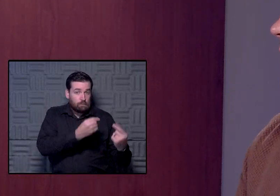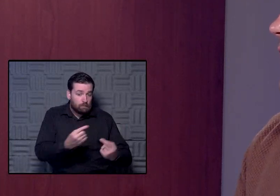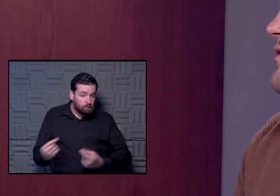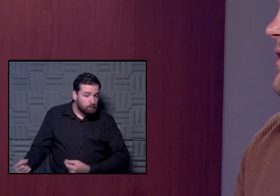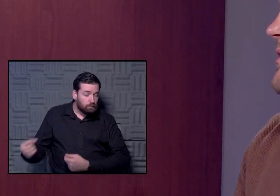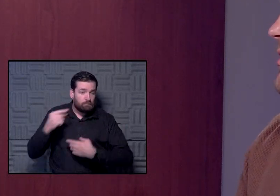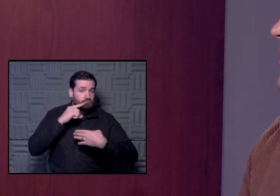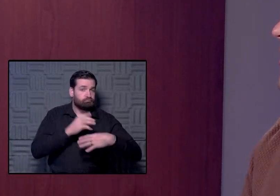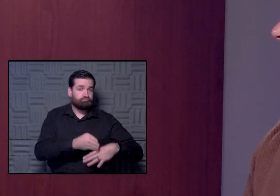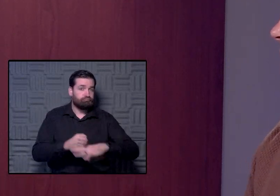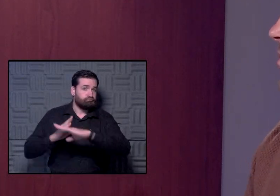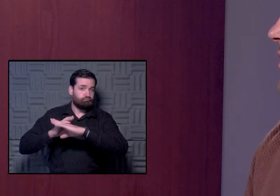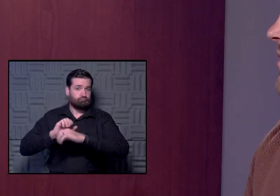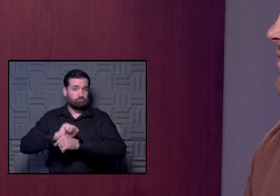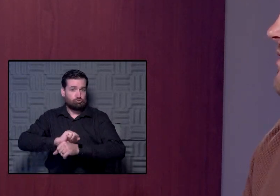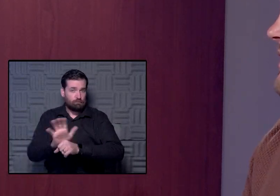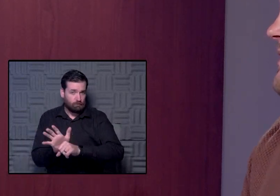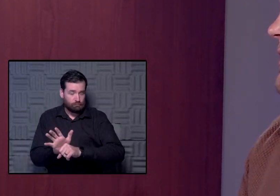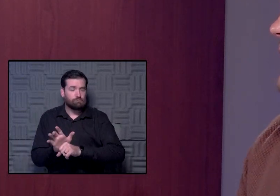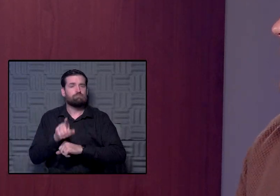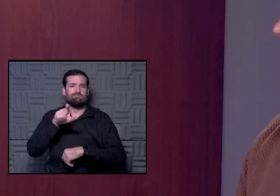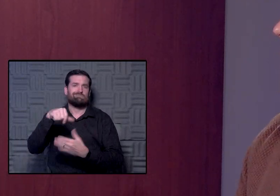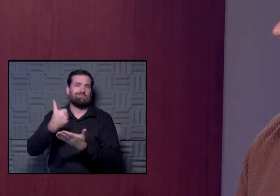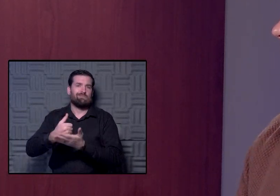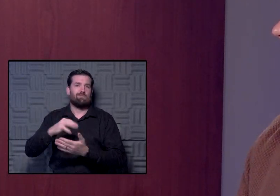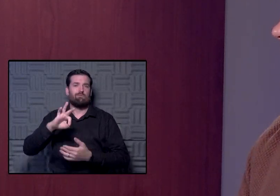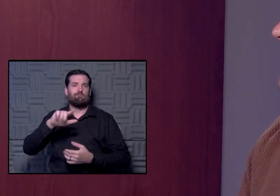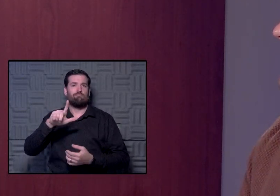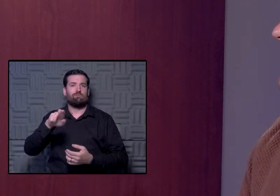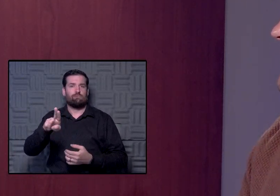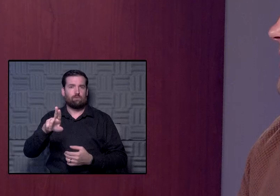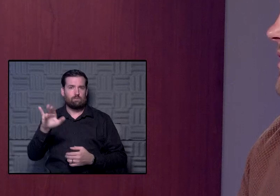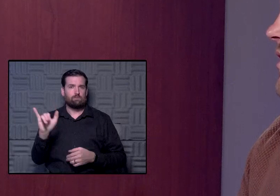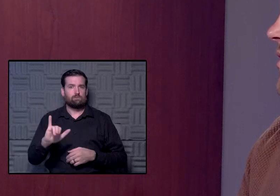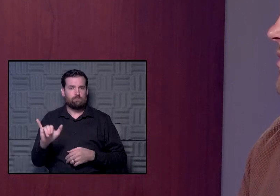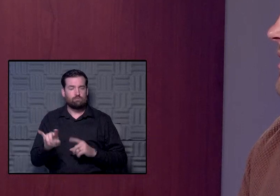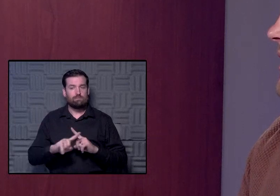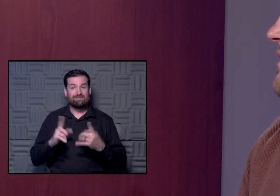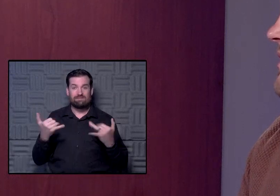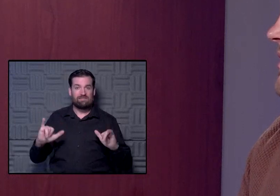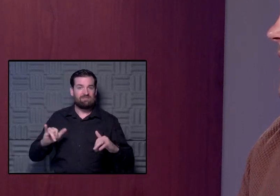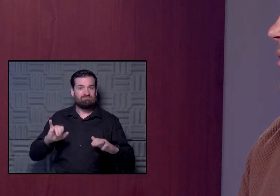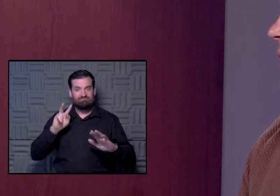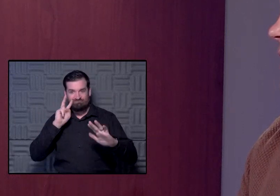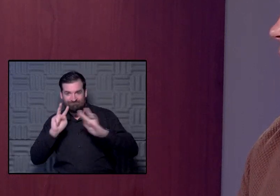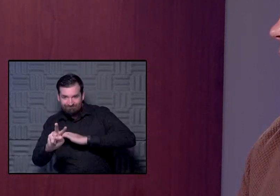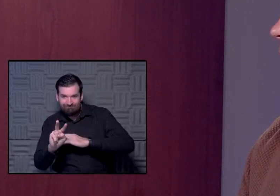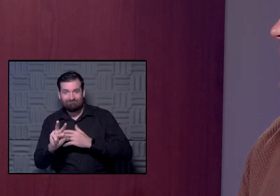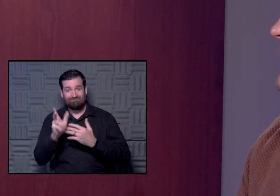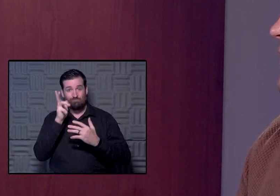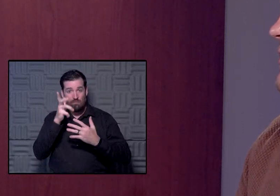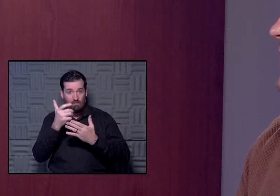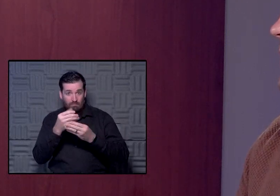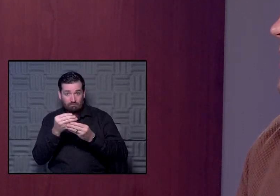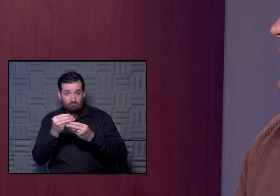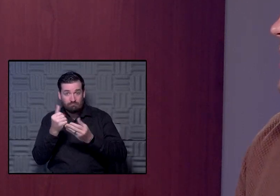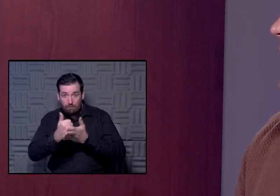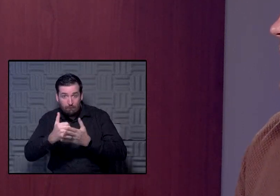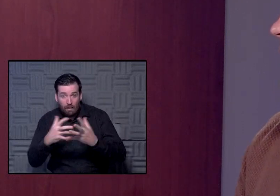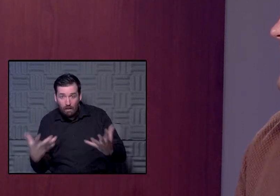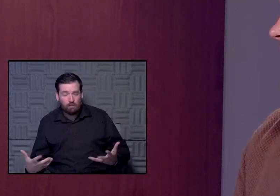prevent coronavirus transmission should help with the flu season, but a lot of that is still unknown as to how well that will help us here.